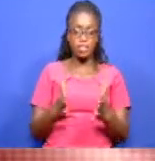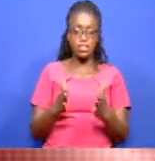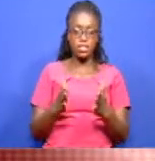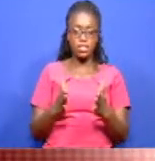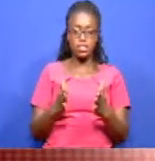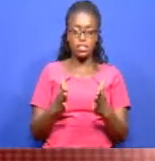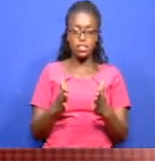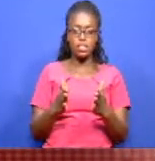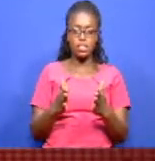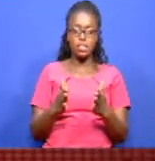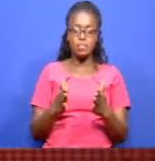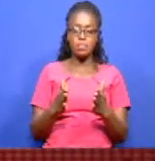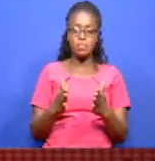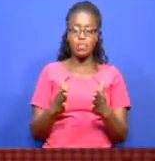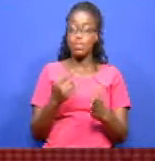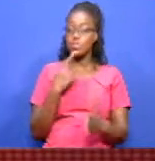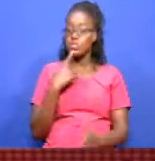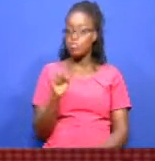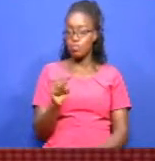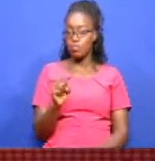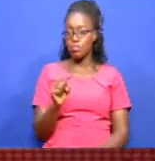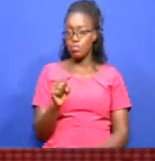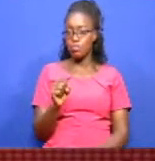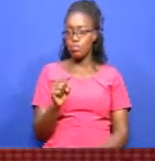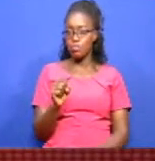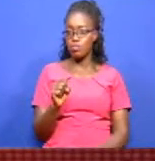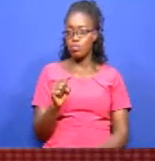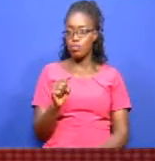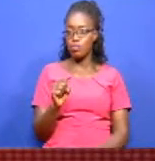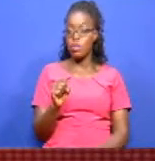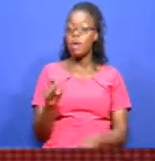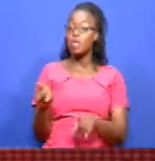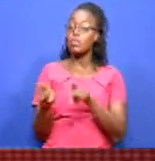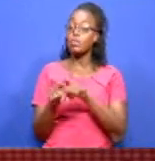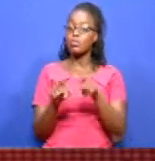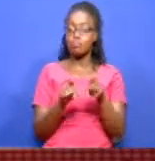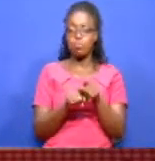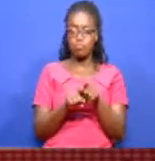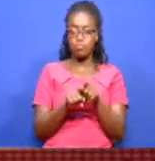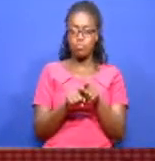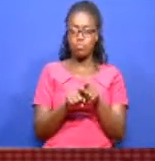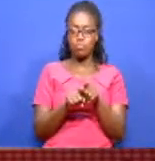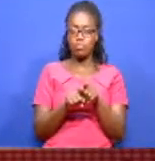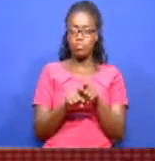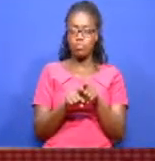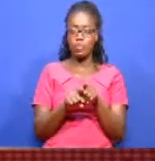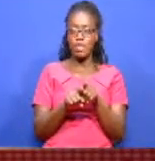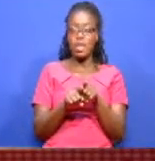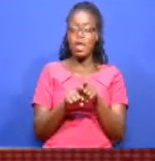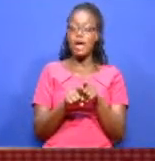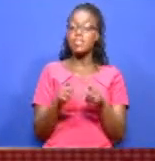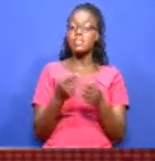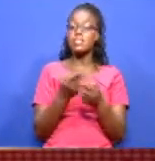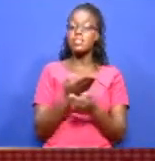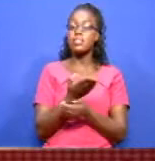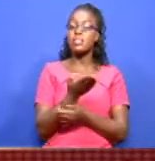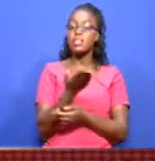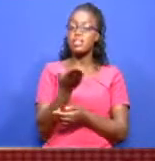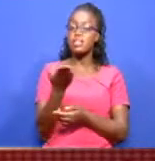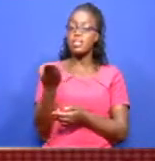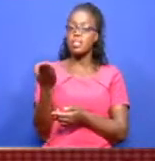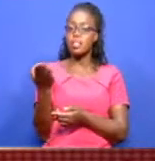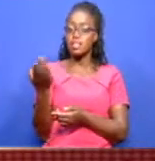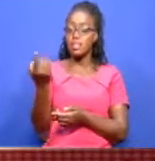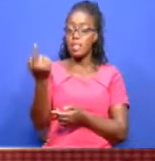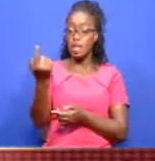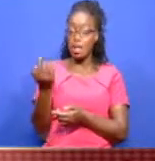largely. So, and as equally as these returnees from abroad are coming